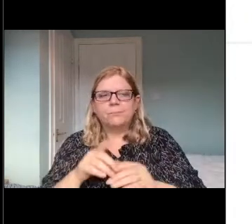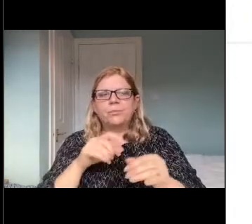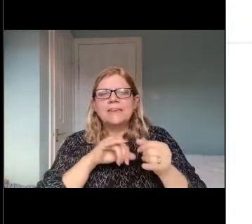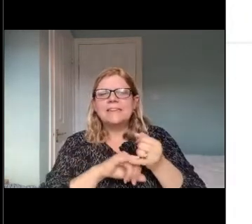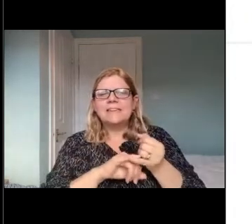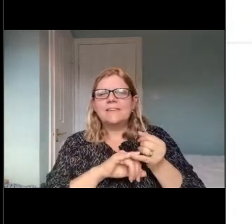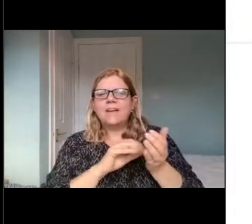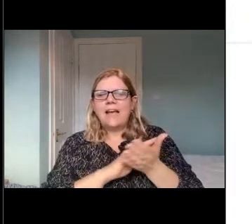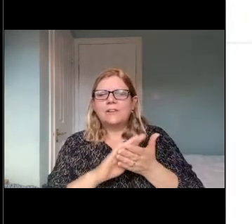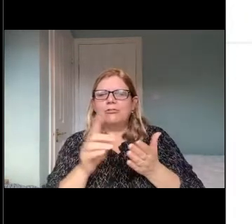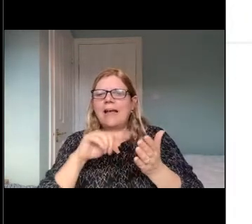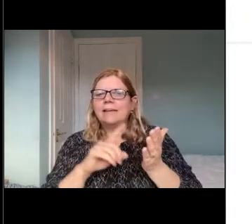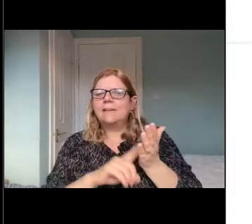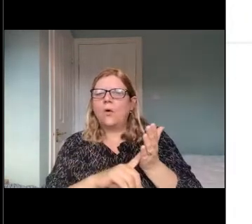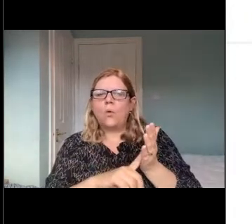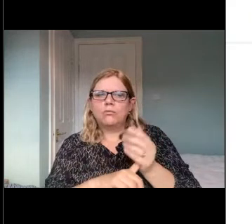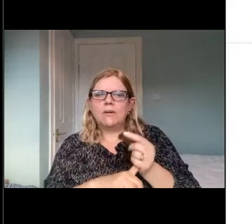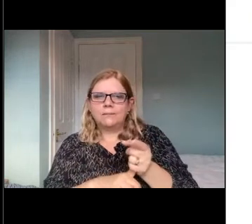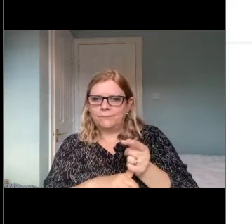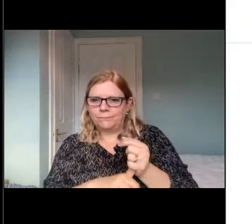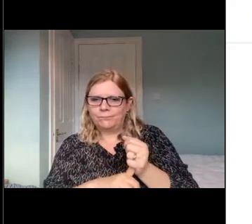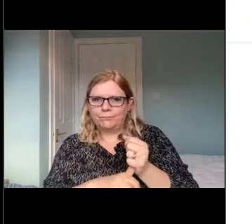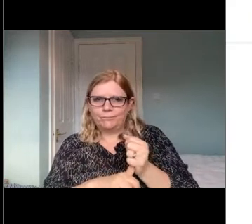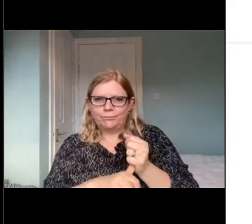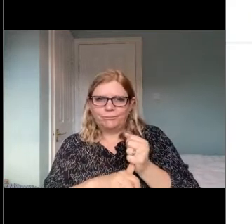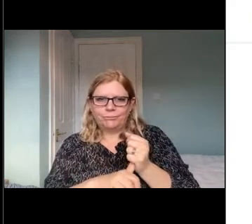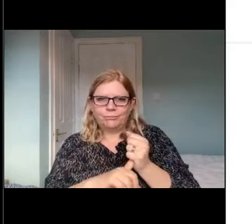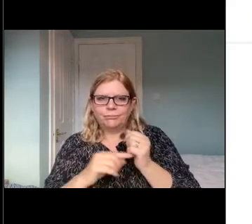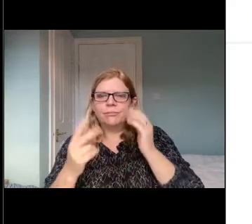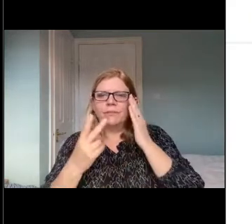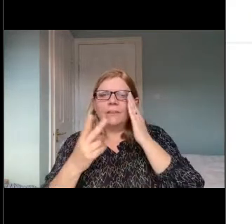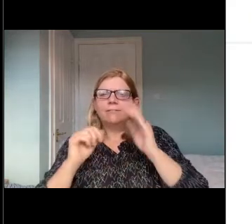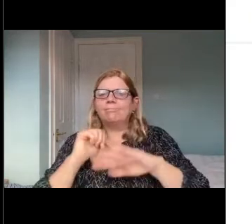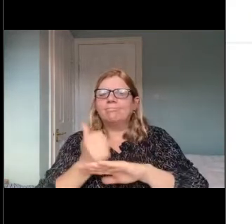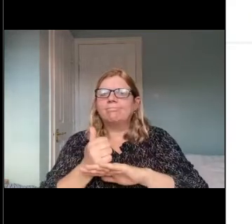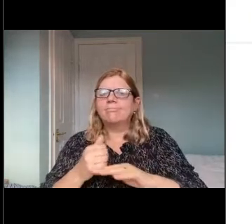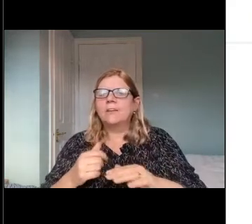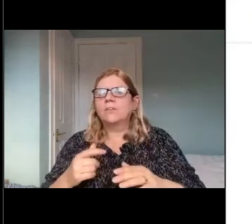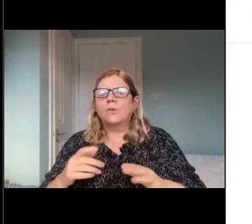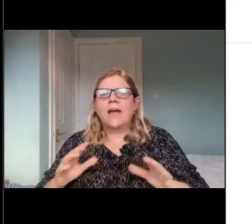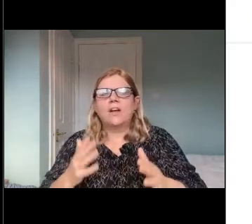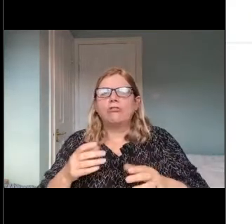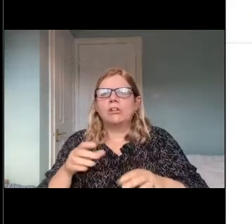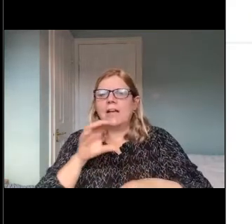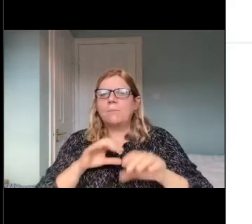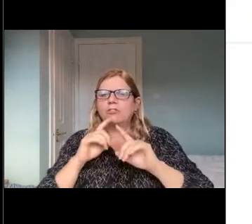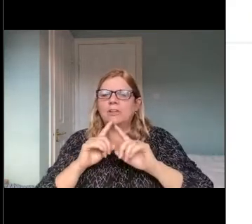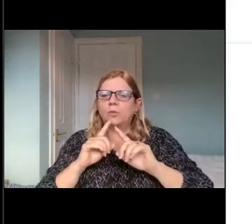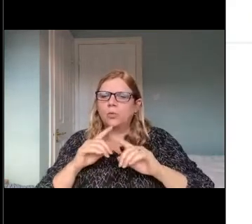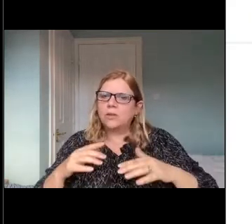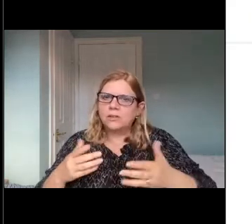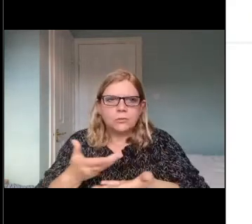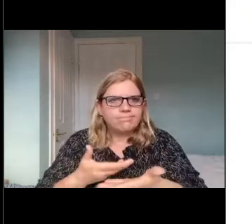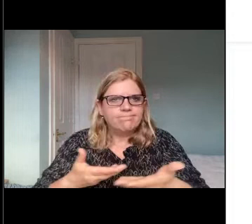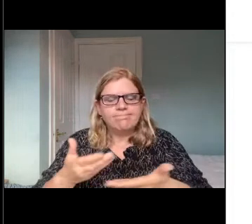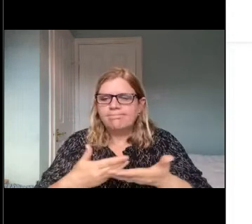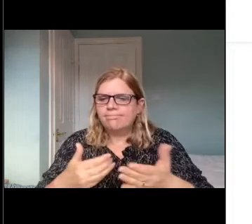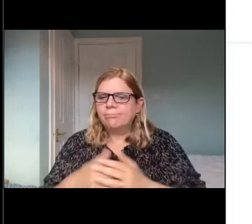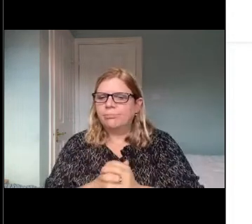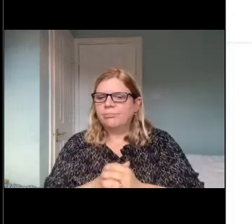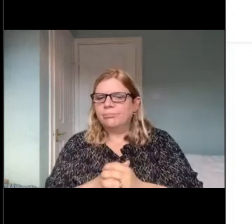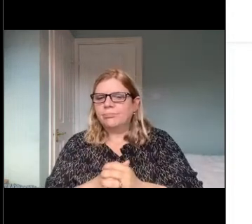by the Royal Society of Chemistry. Stephen Hendry and Laura Alexander, who are named on the slide, set that up